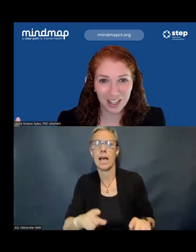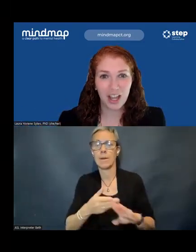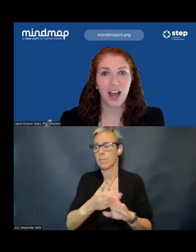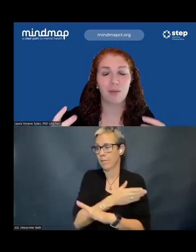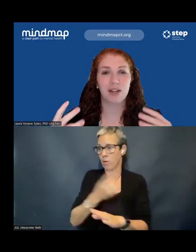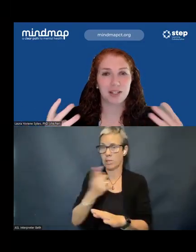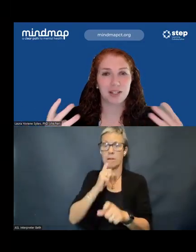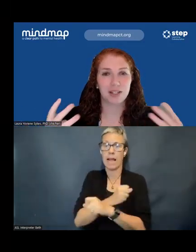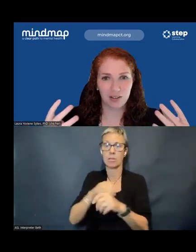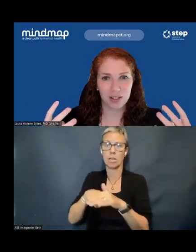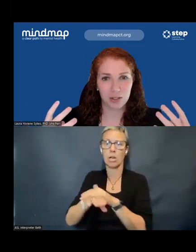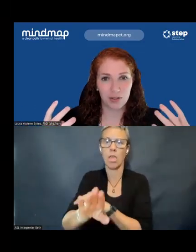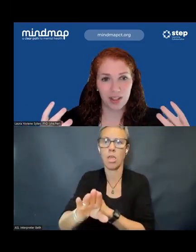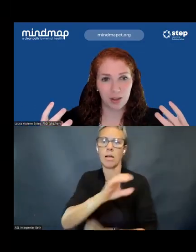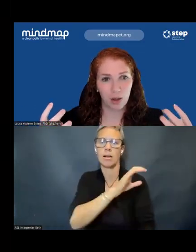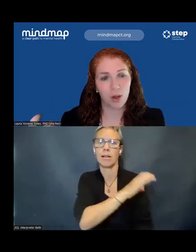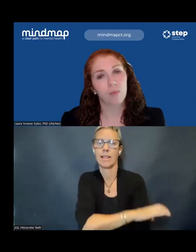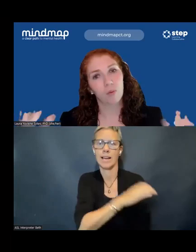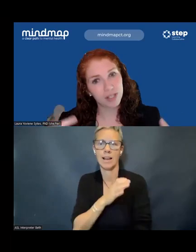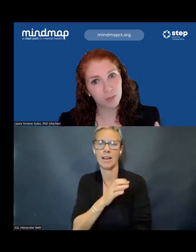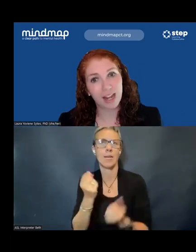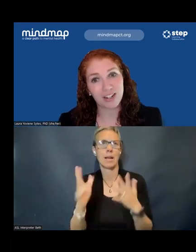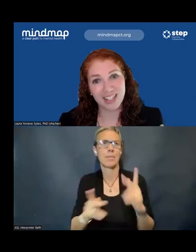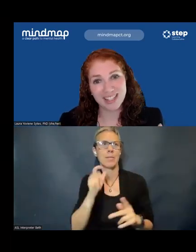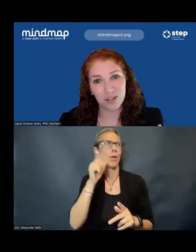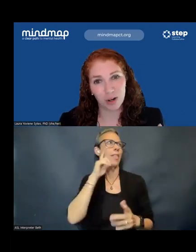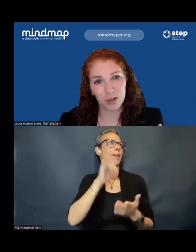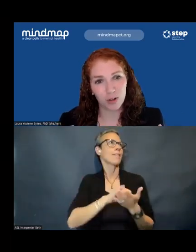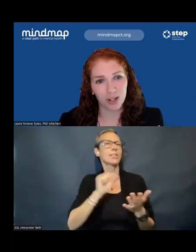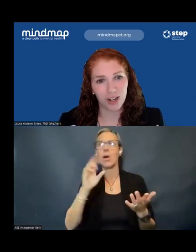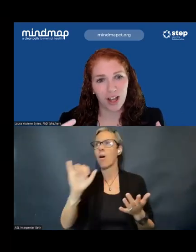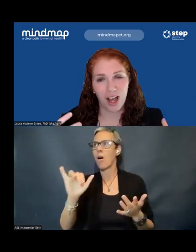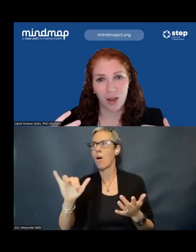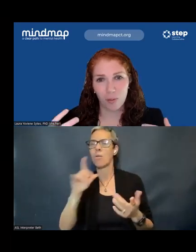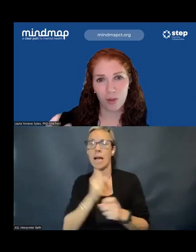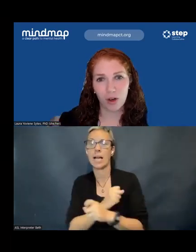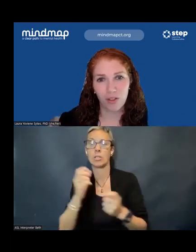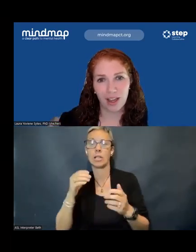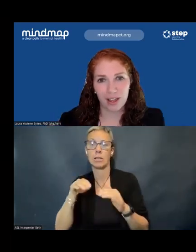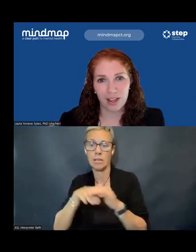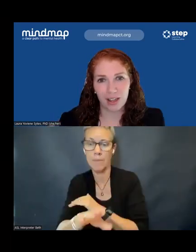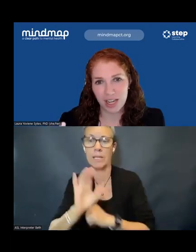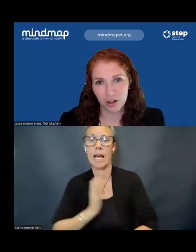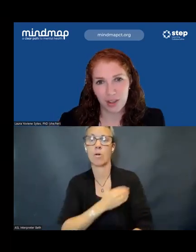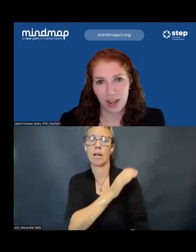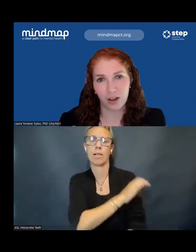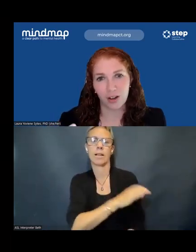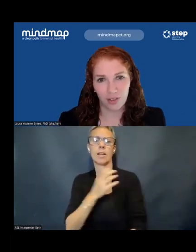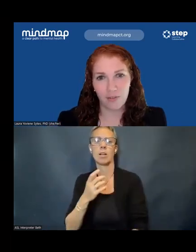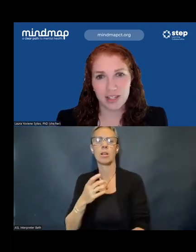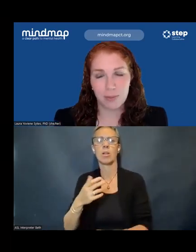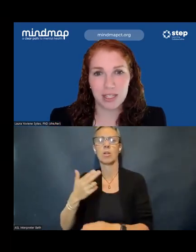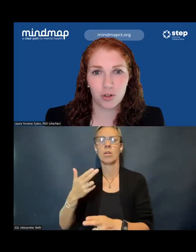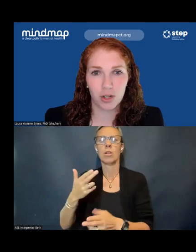clinic. And it's something that a lot of us don't even think about. But once someone actually gets into our door, we call that kind of gold standard of care,